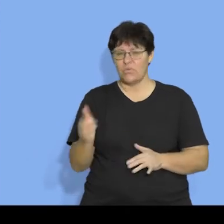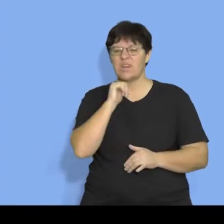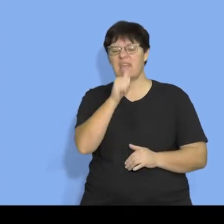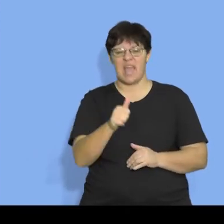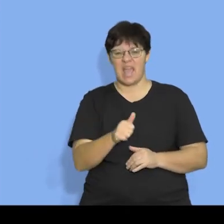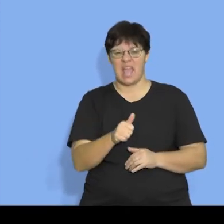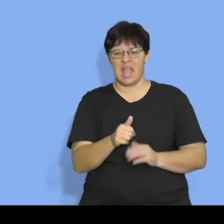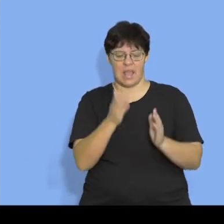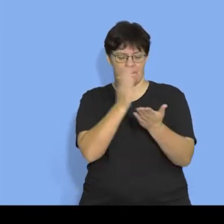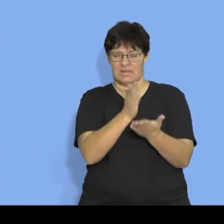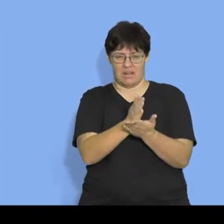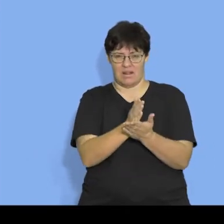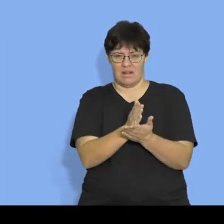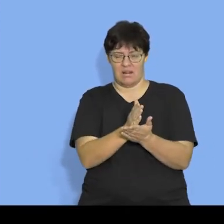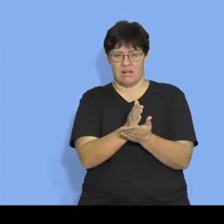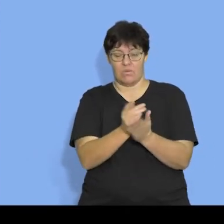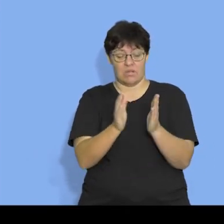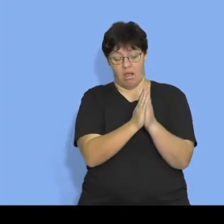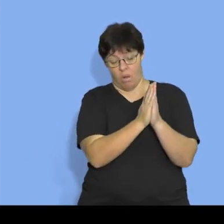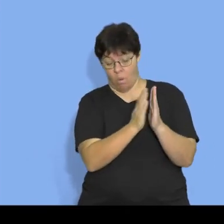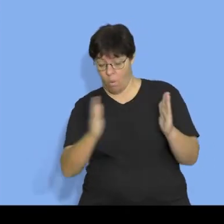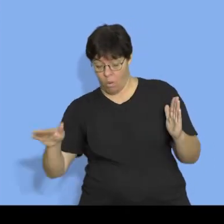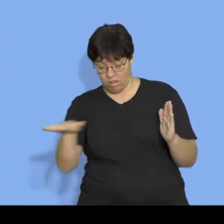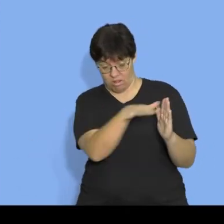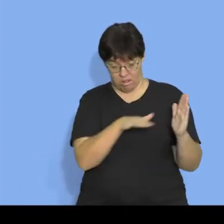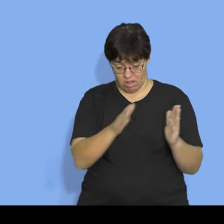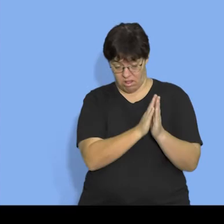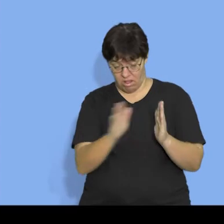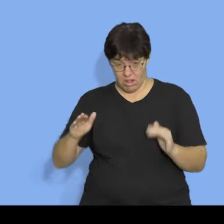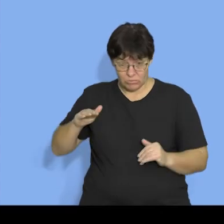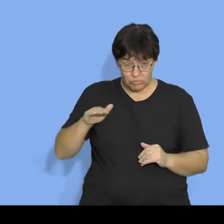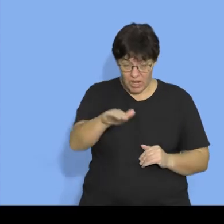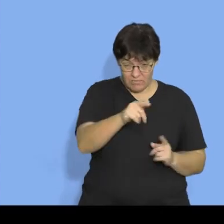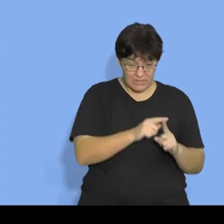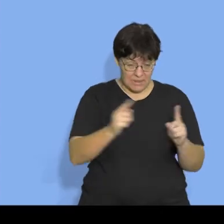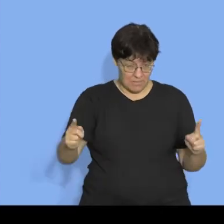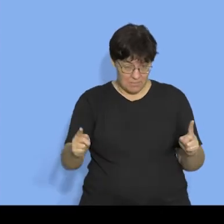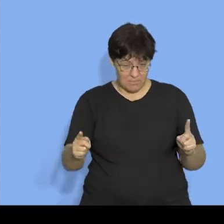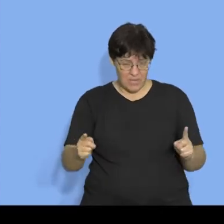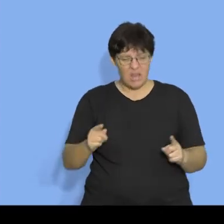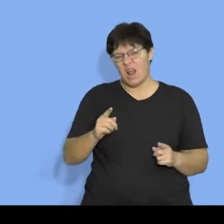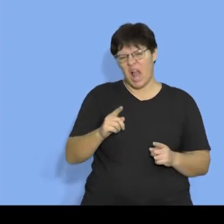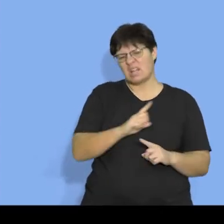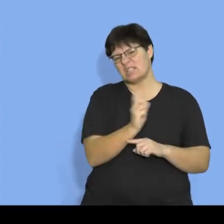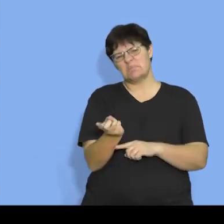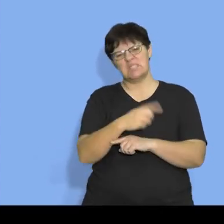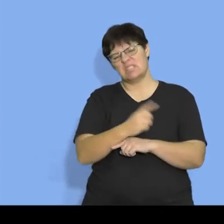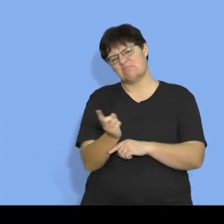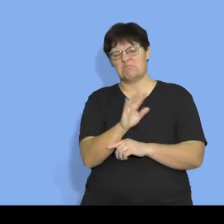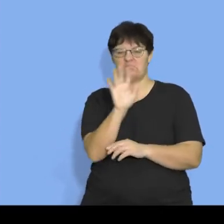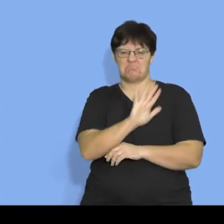about the middle parts. We're just saying, if I took the whole distance, what sort of speed was he going at?